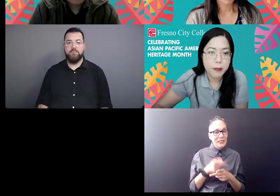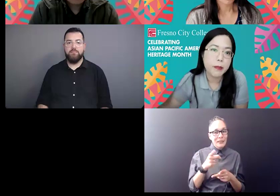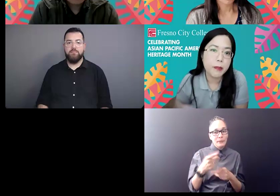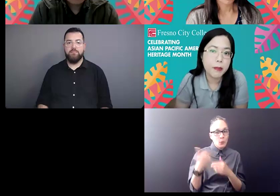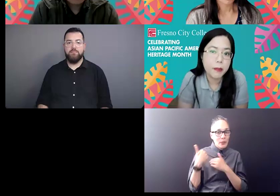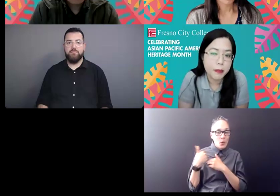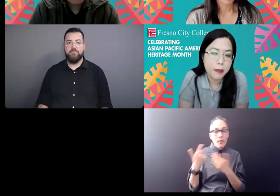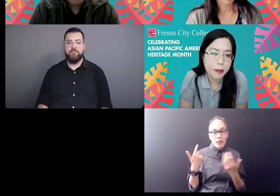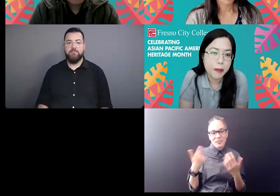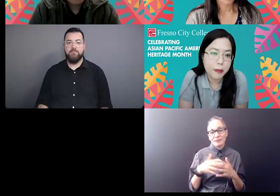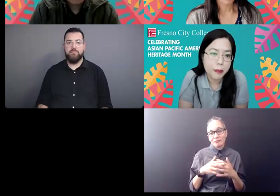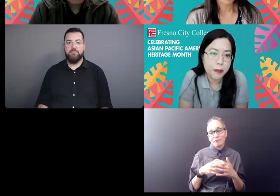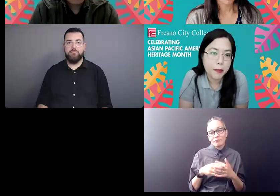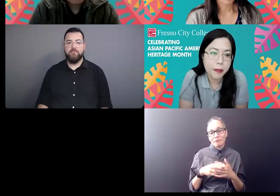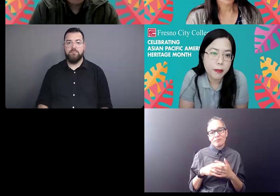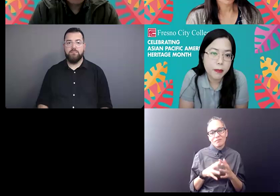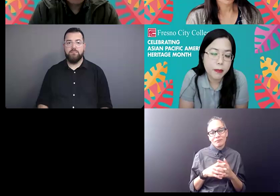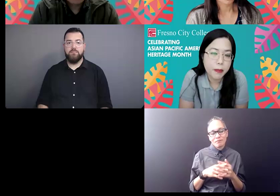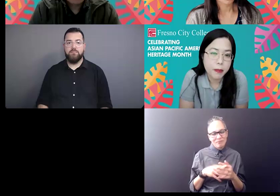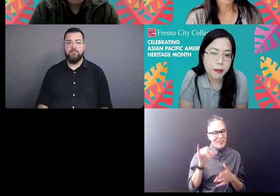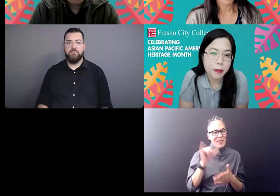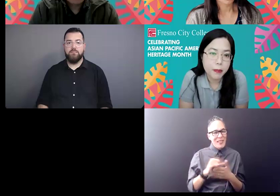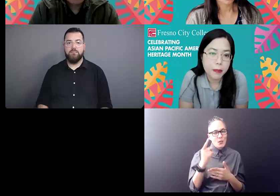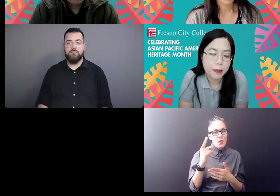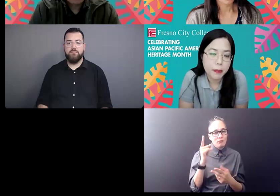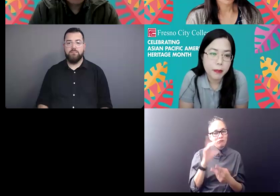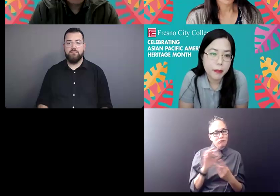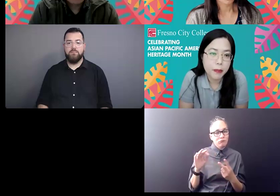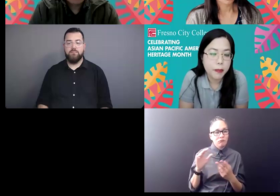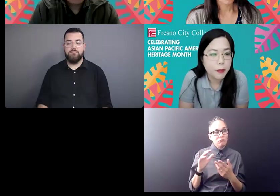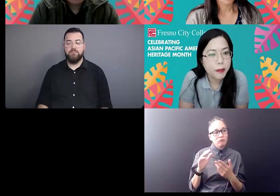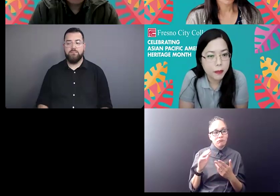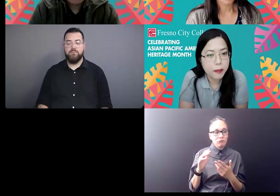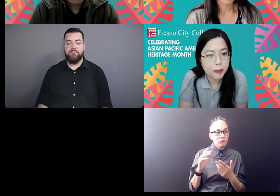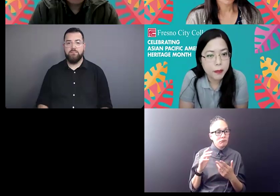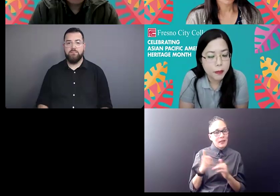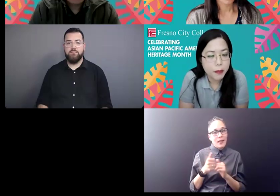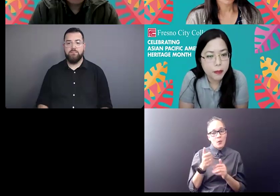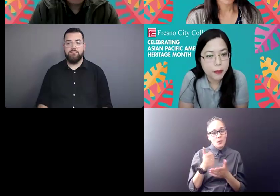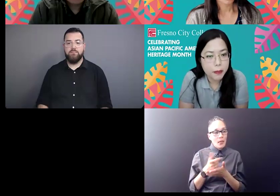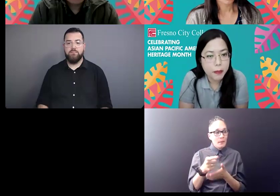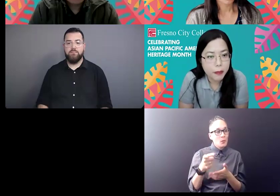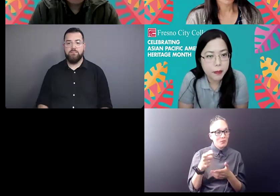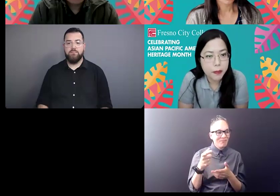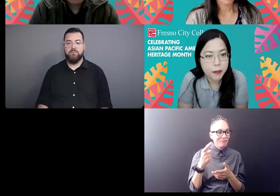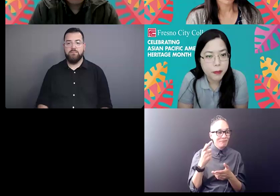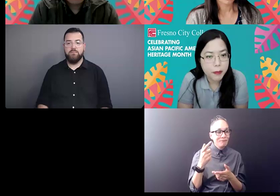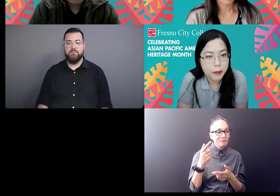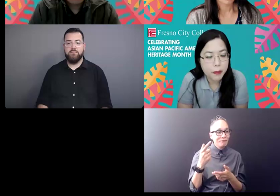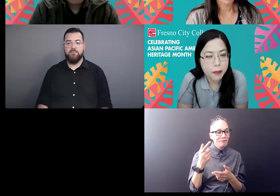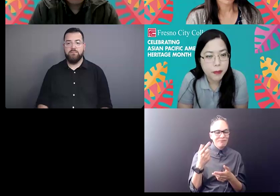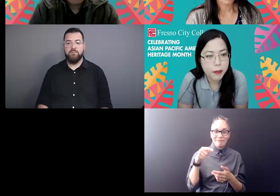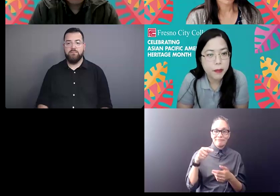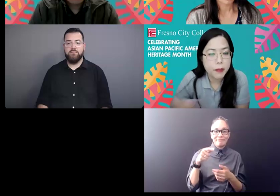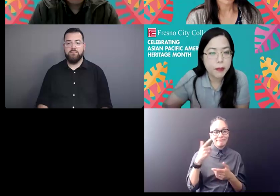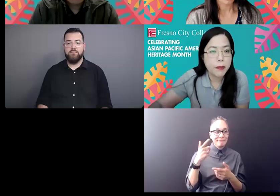to each other. And I think that's one way that can help you to kind of like, deal with this